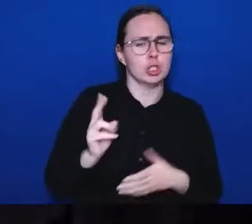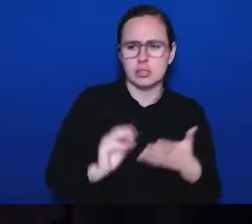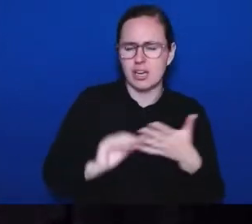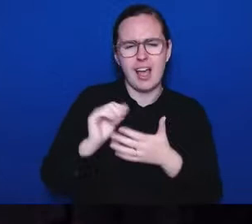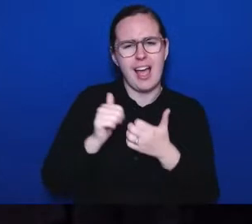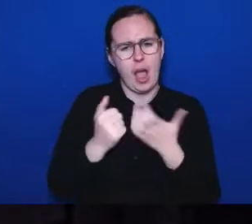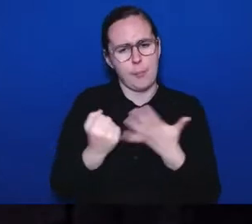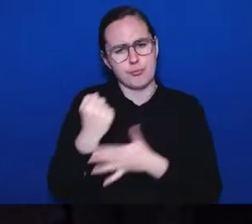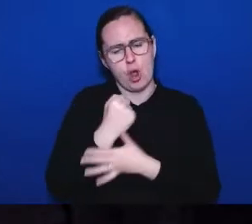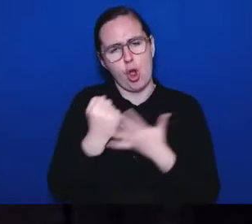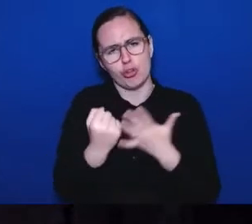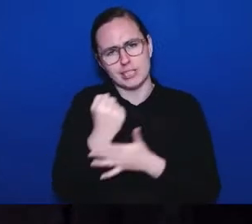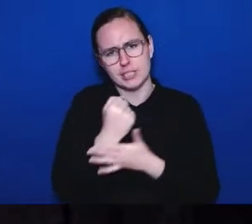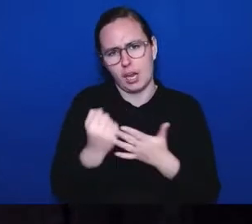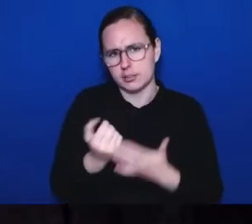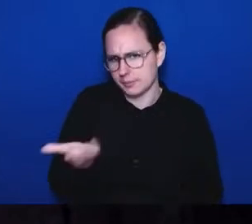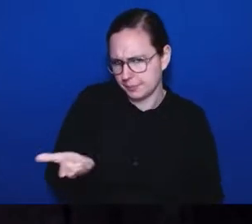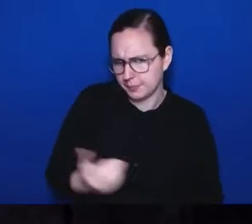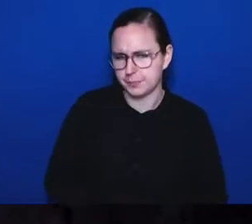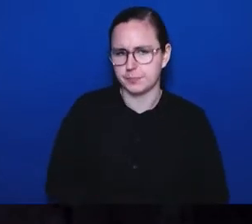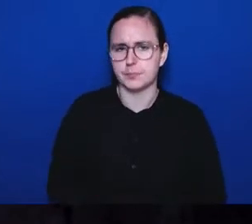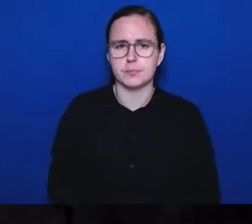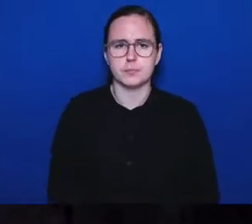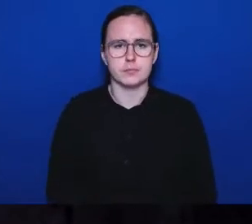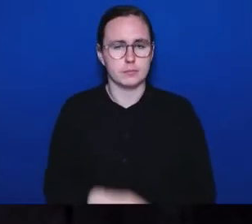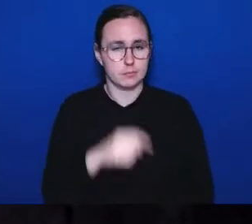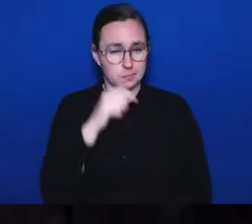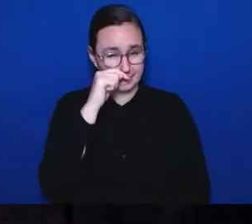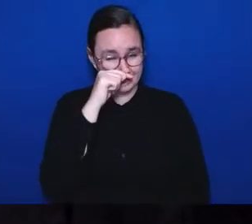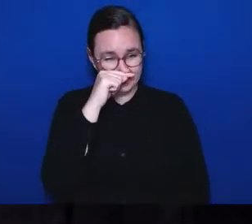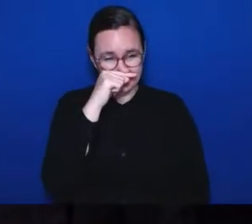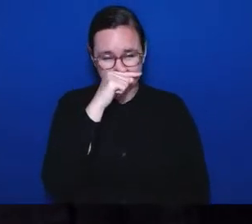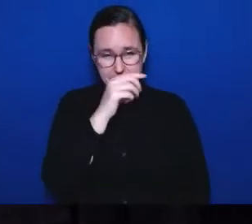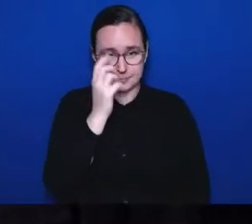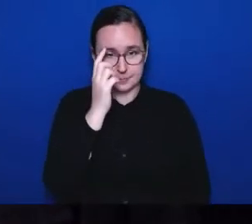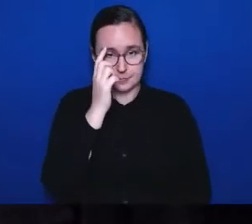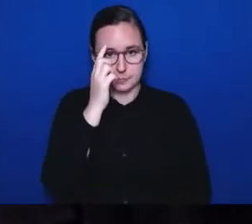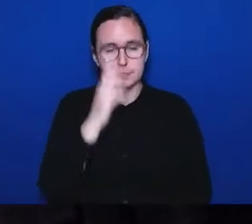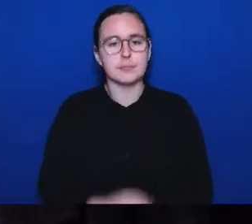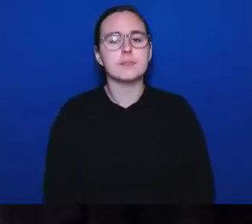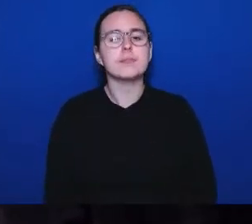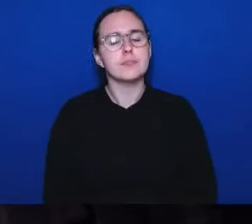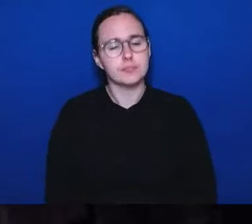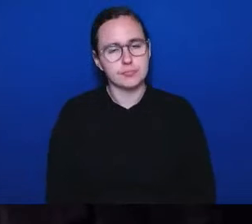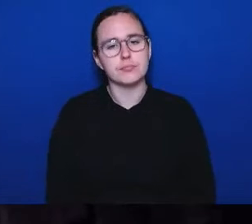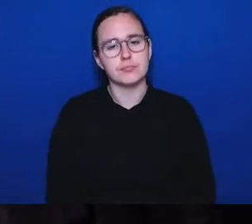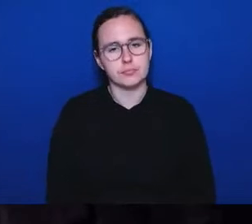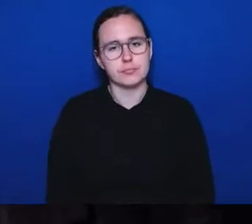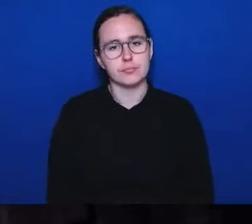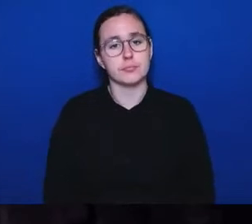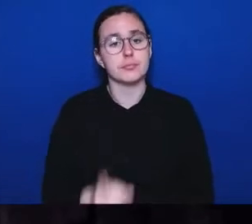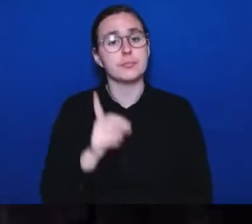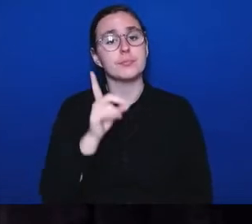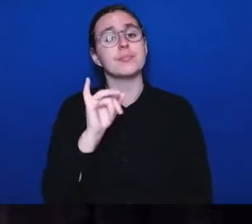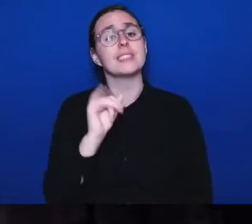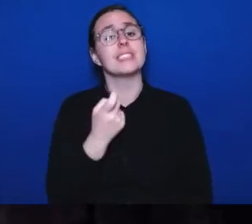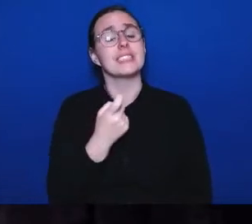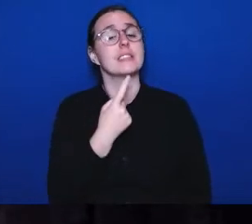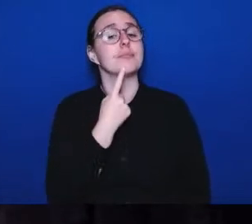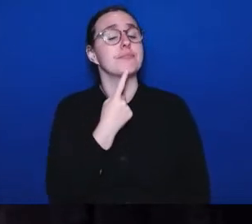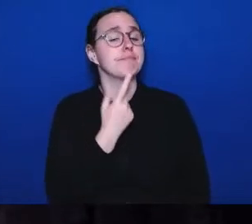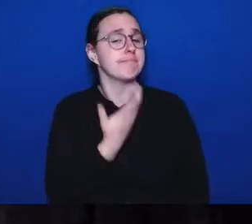Yeah, and we'll certainly be building out. We expect that rostering system to be in place in the middle of next year as we work through